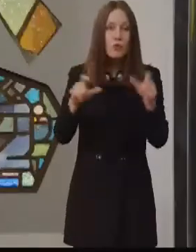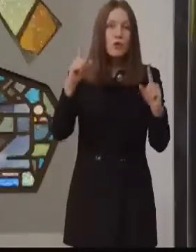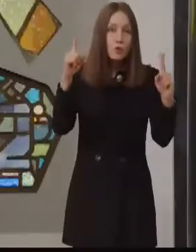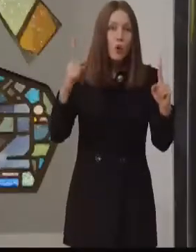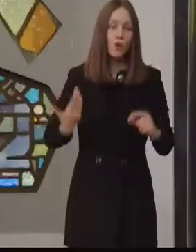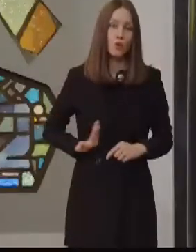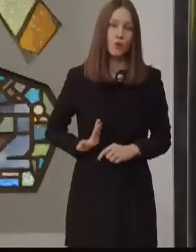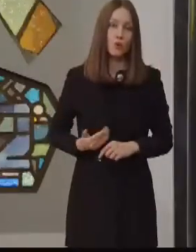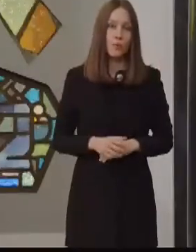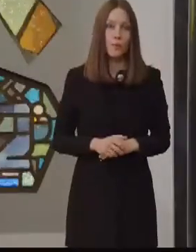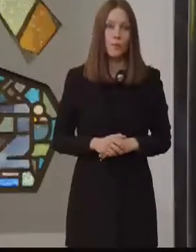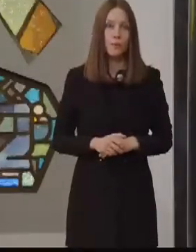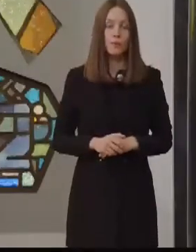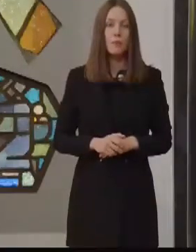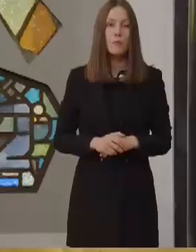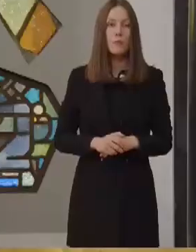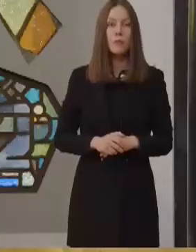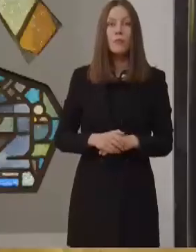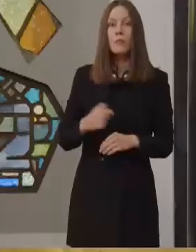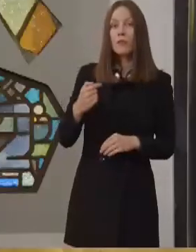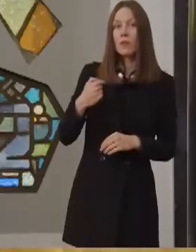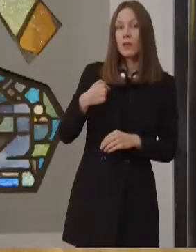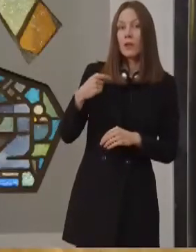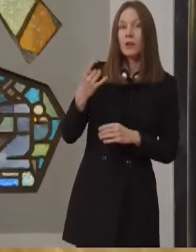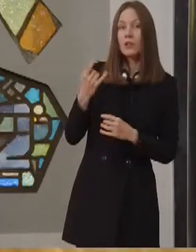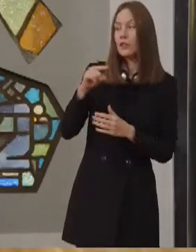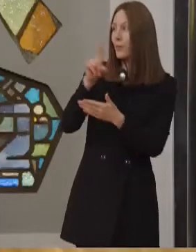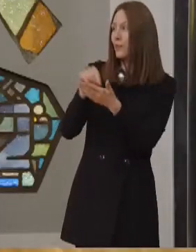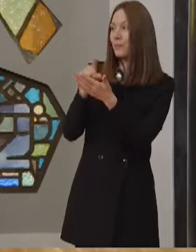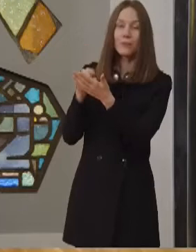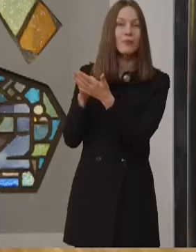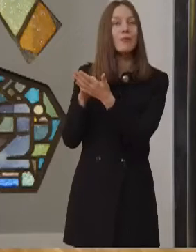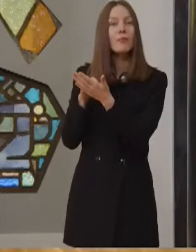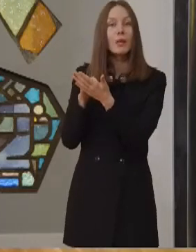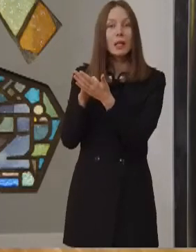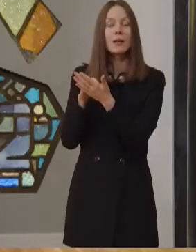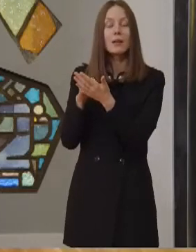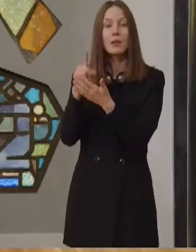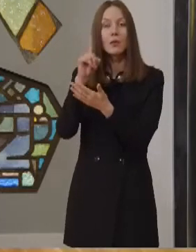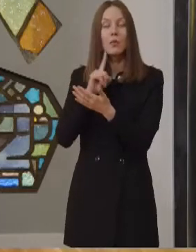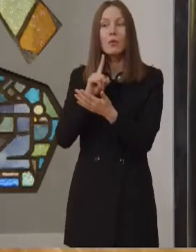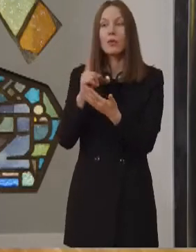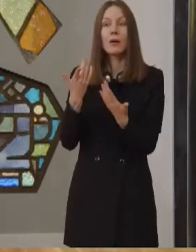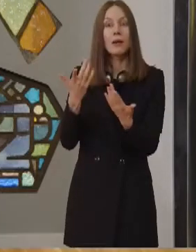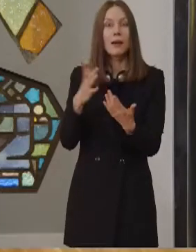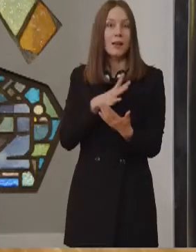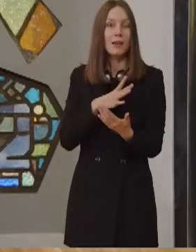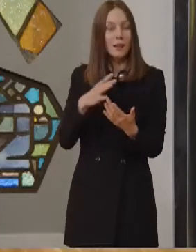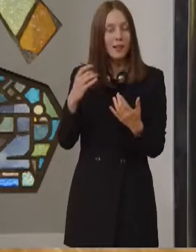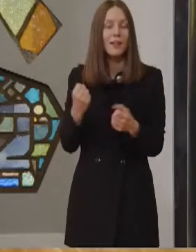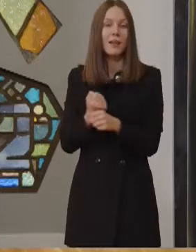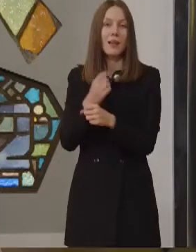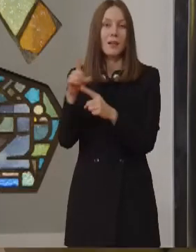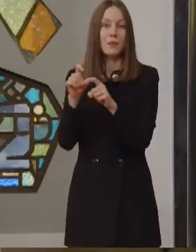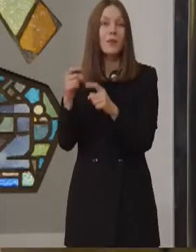propose solutions that would ensure safety for our society. I have some questions to